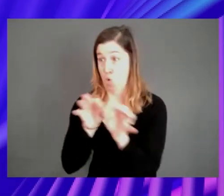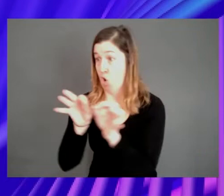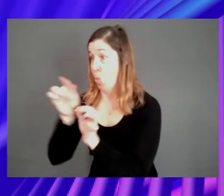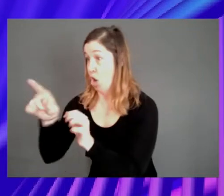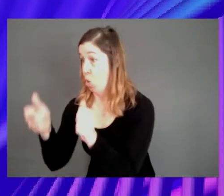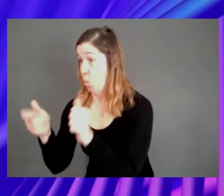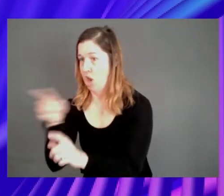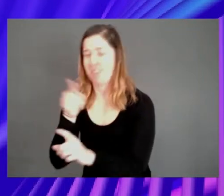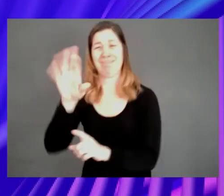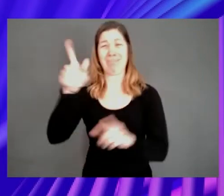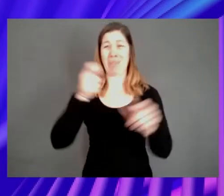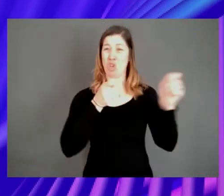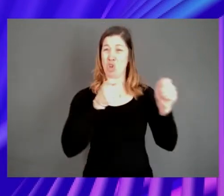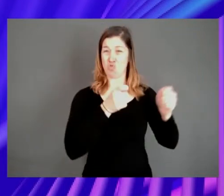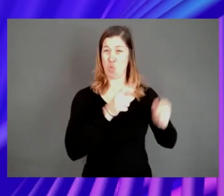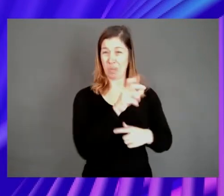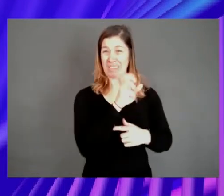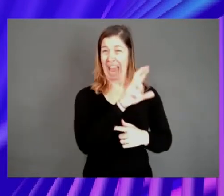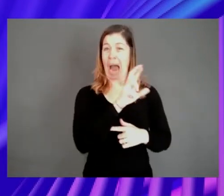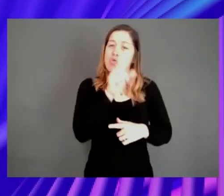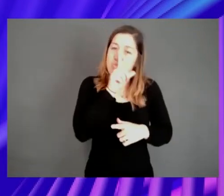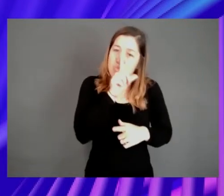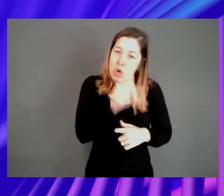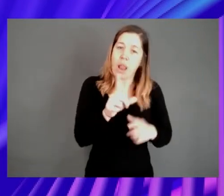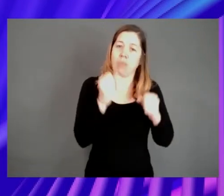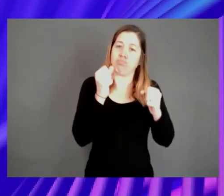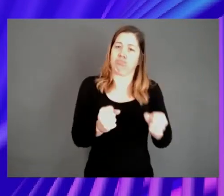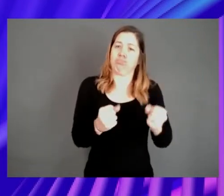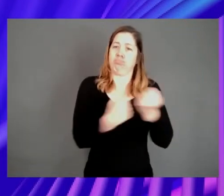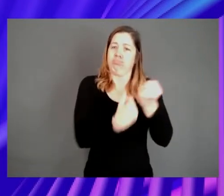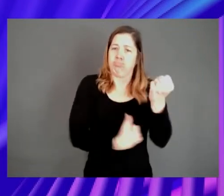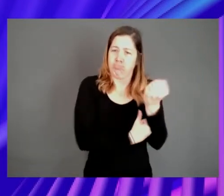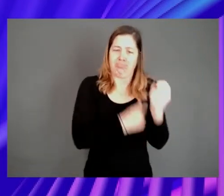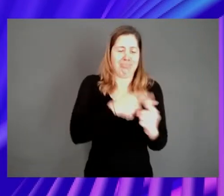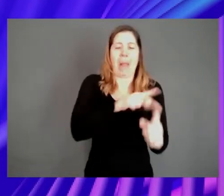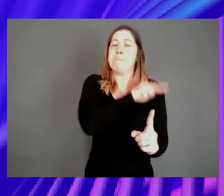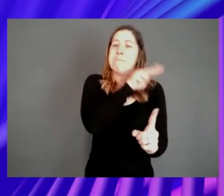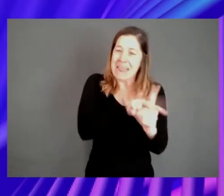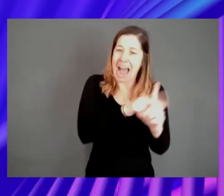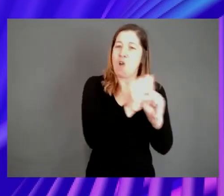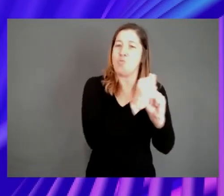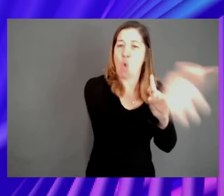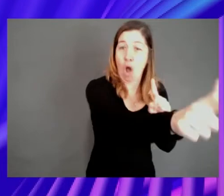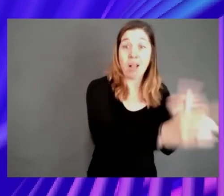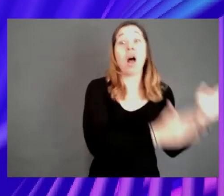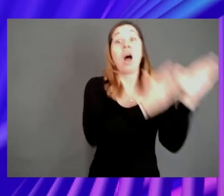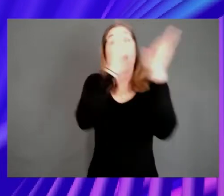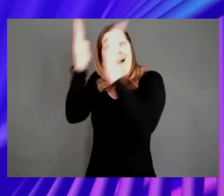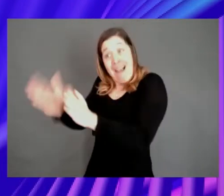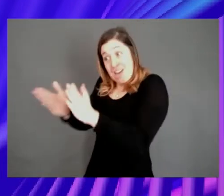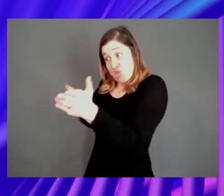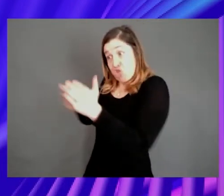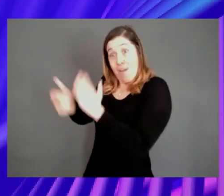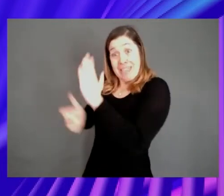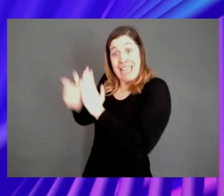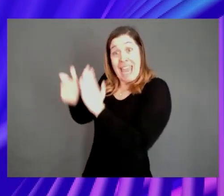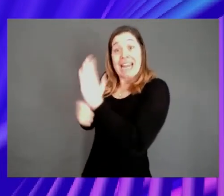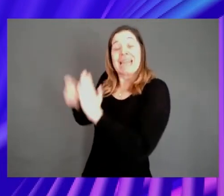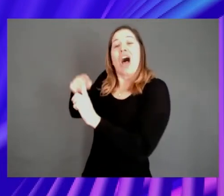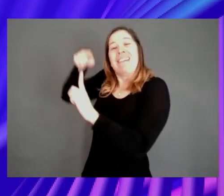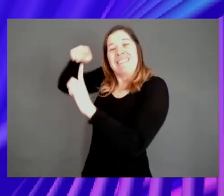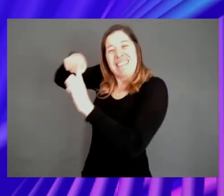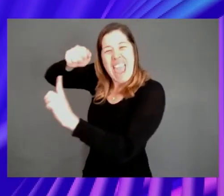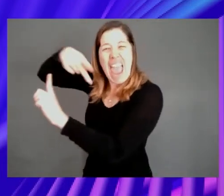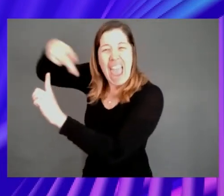really foundational, with the things that apply to everything, Service Catalog really brings it up to the application level, right? So it could be